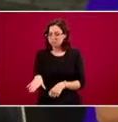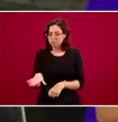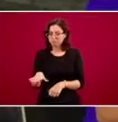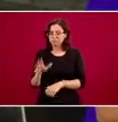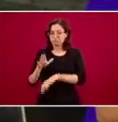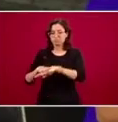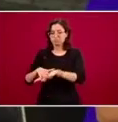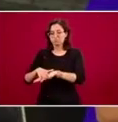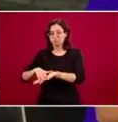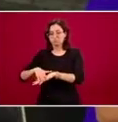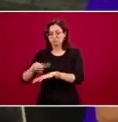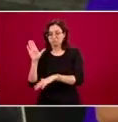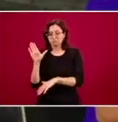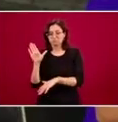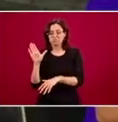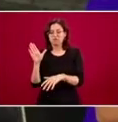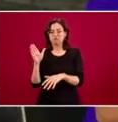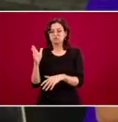relatively younger.